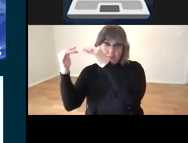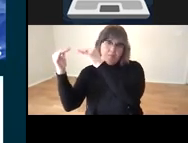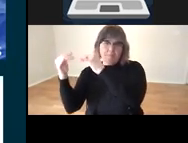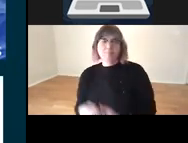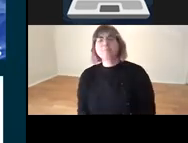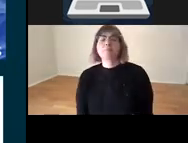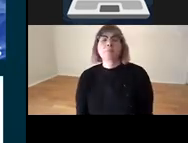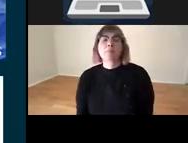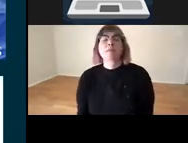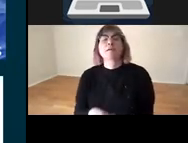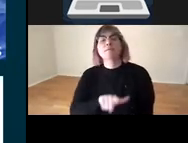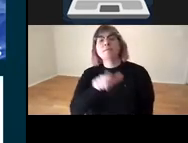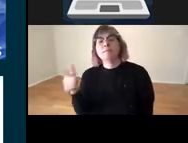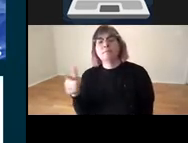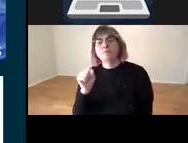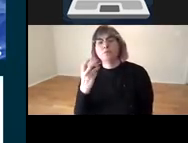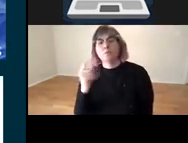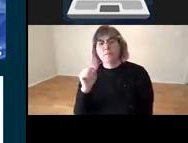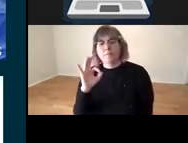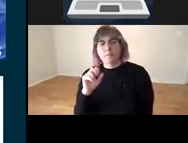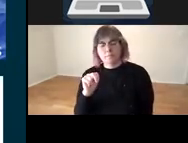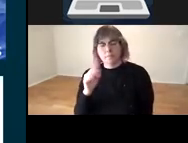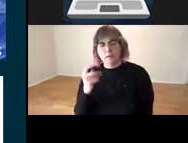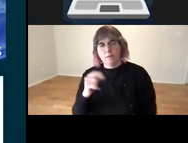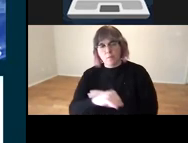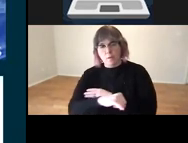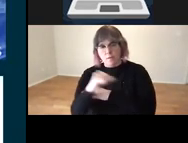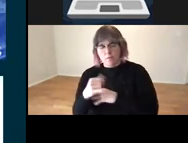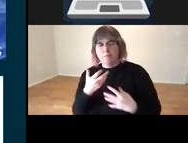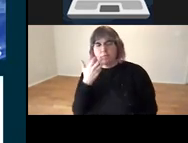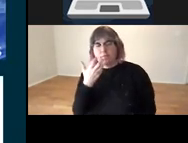Awesome. Okay, here is some example of some short fin pilot whale vocalizations.